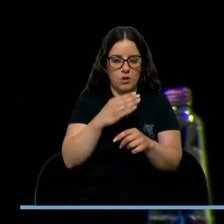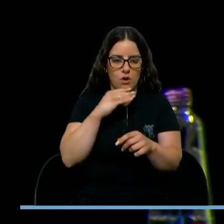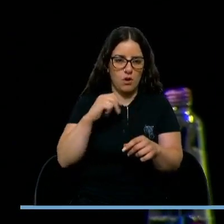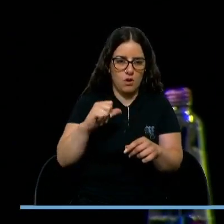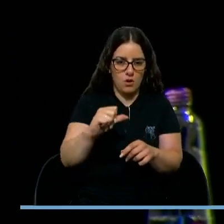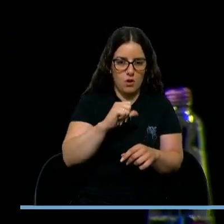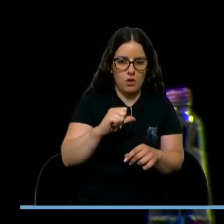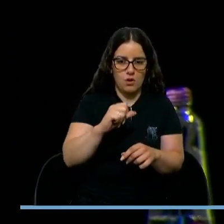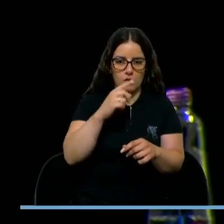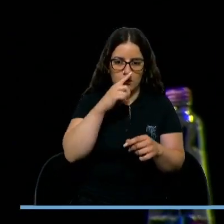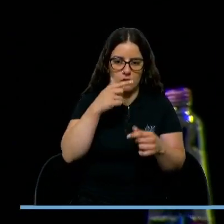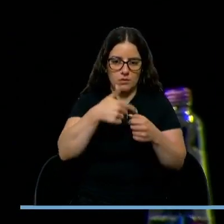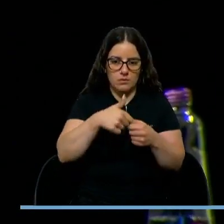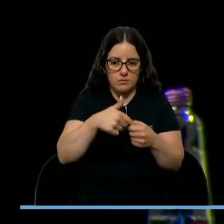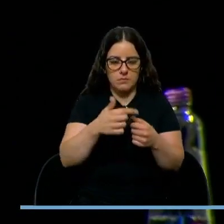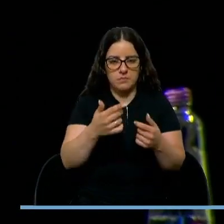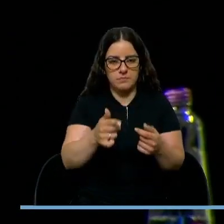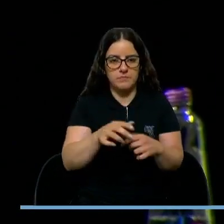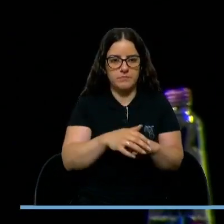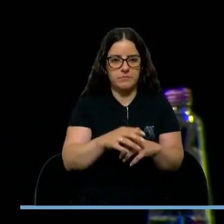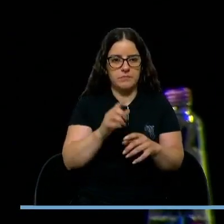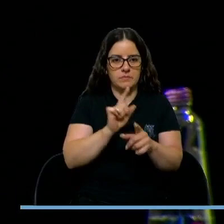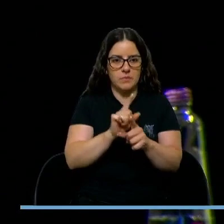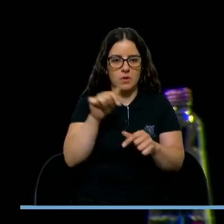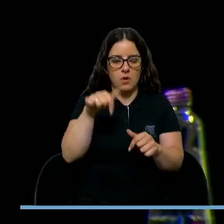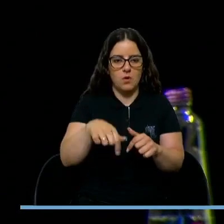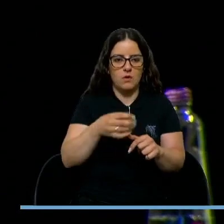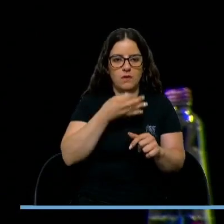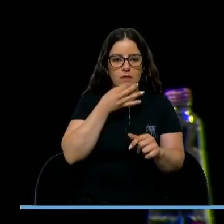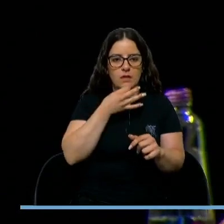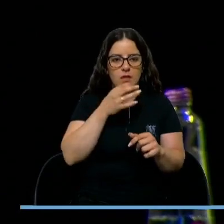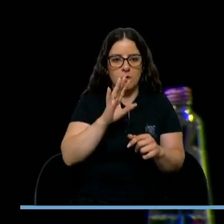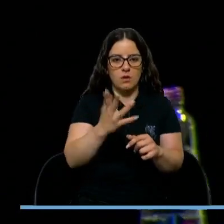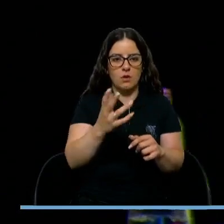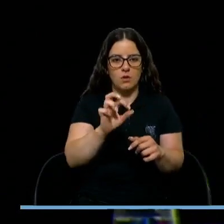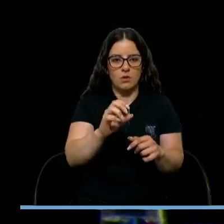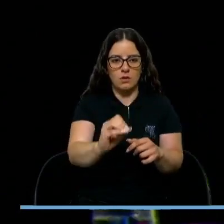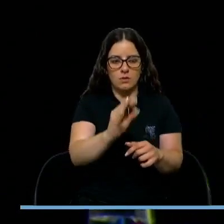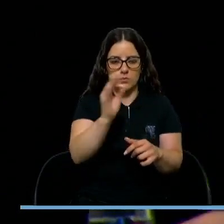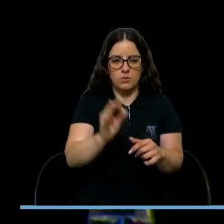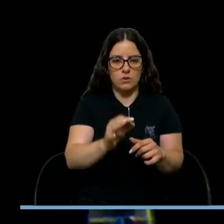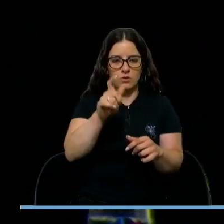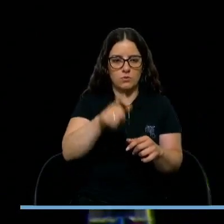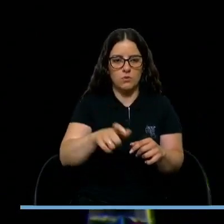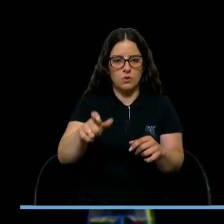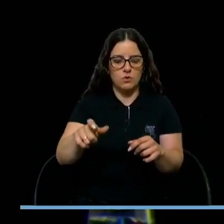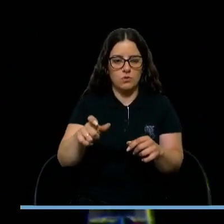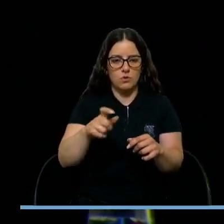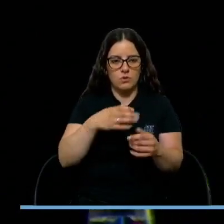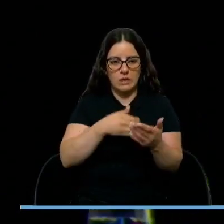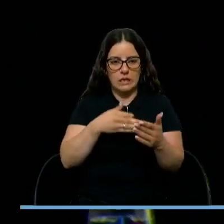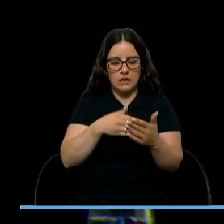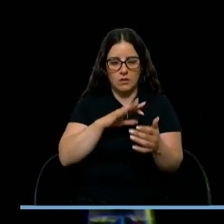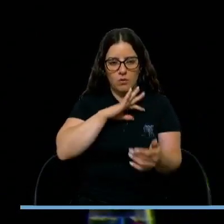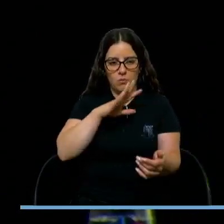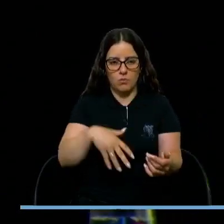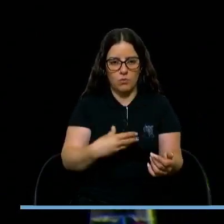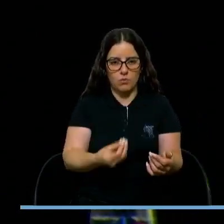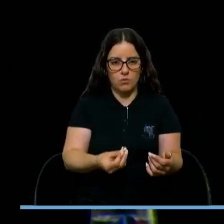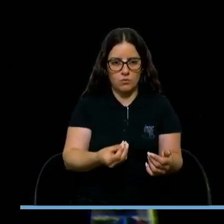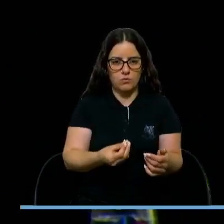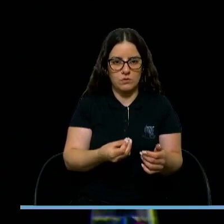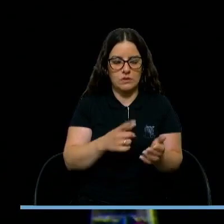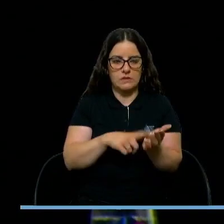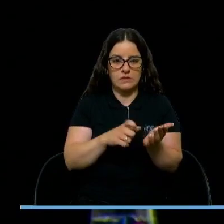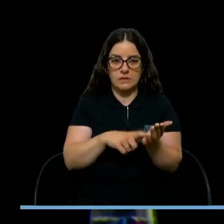is based on oil and gas products. And today, as I mentioned, 80% of our 80% of our consumers all over the world